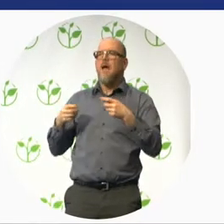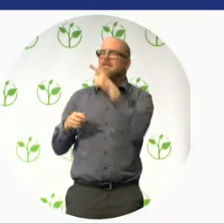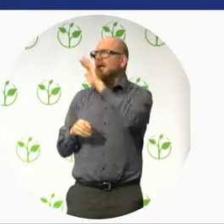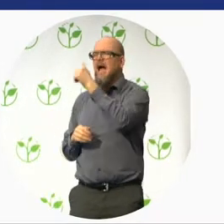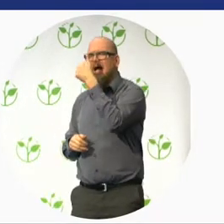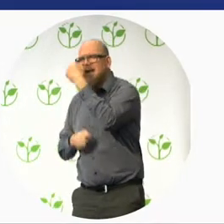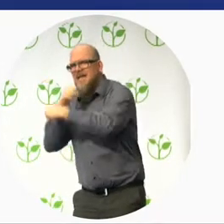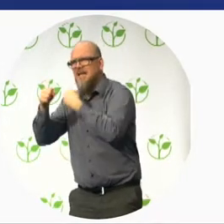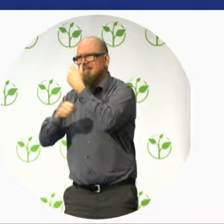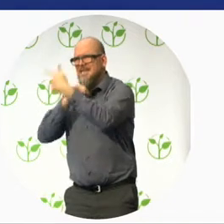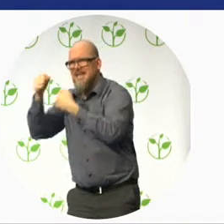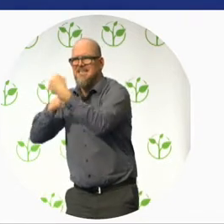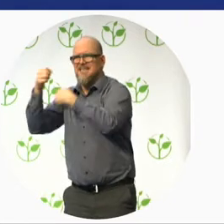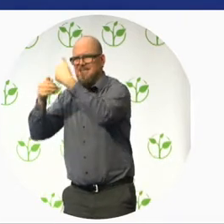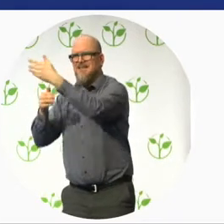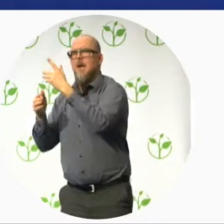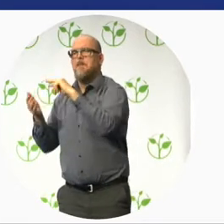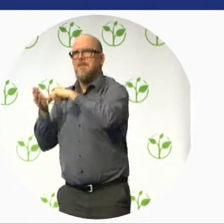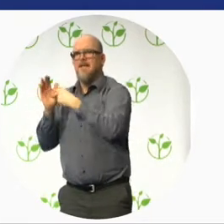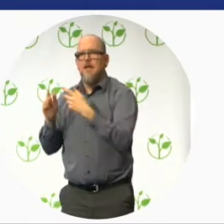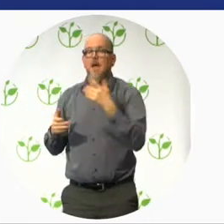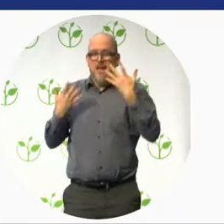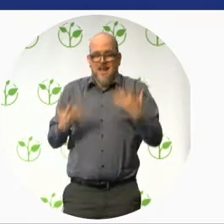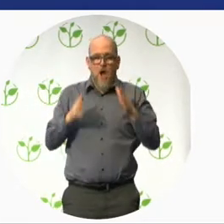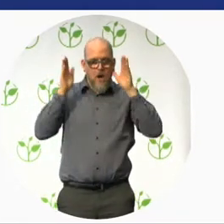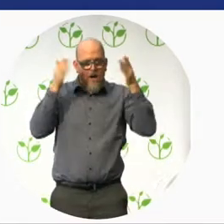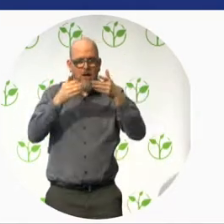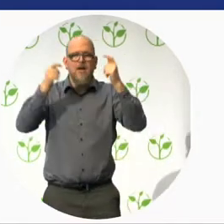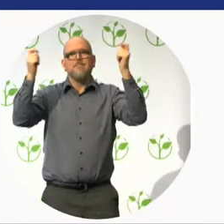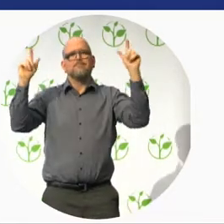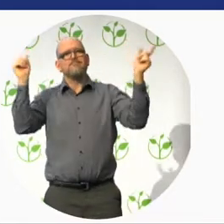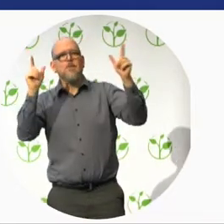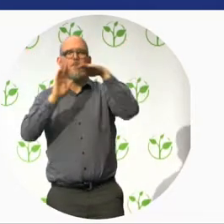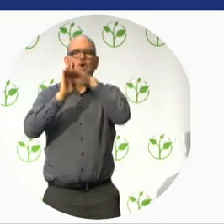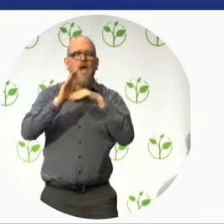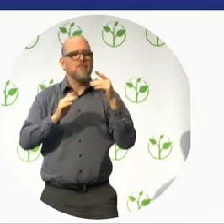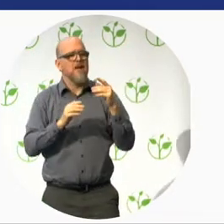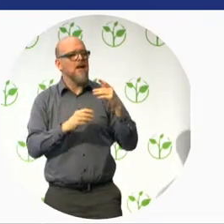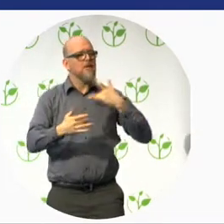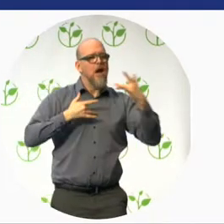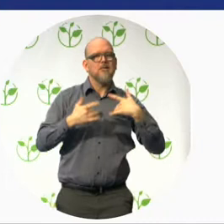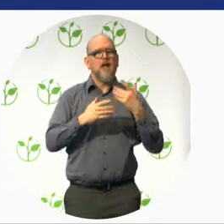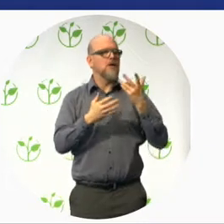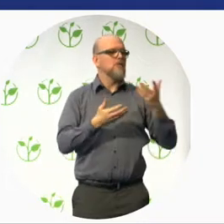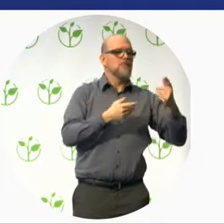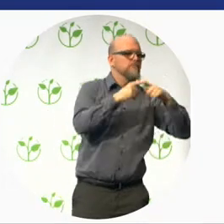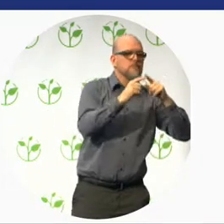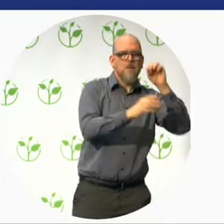Thank you so much. Are there any more questions before we go to the next round of presentations?